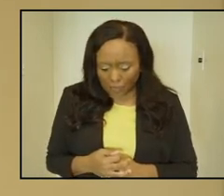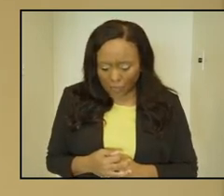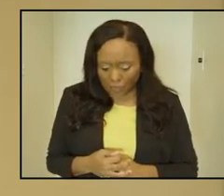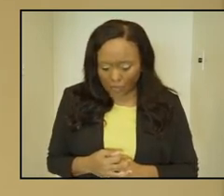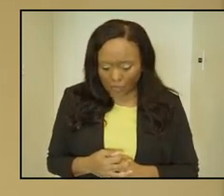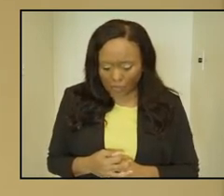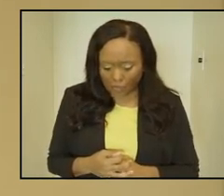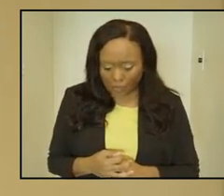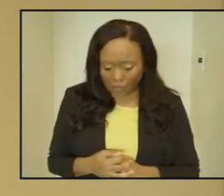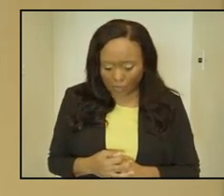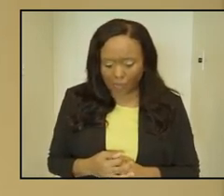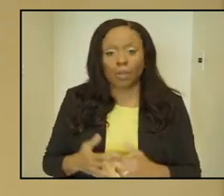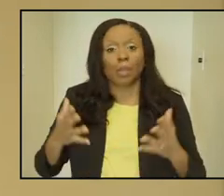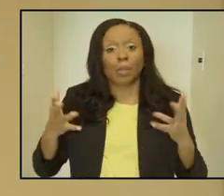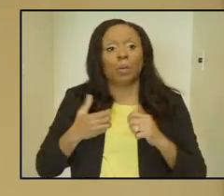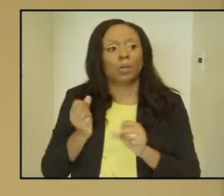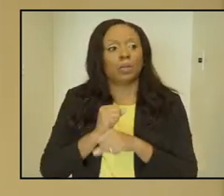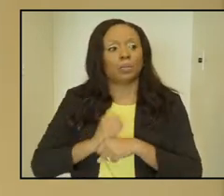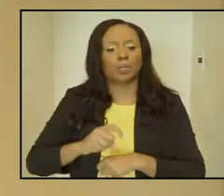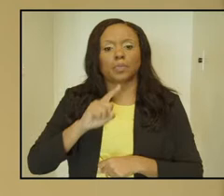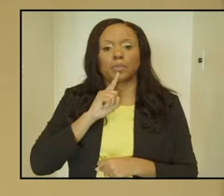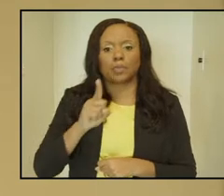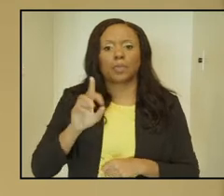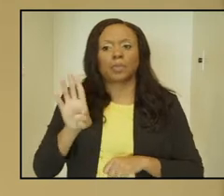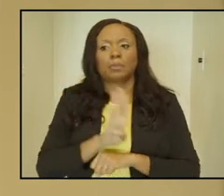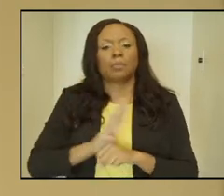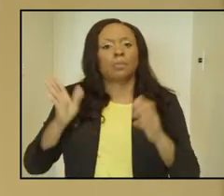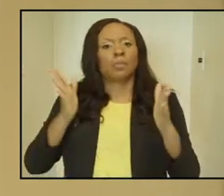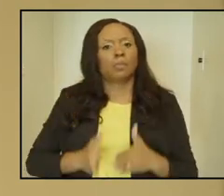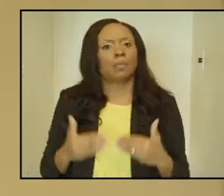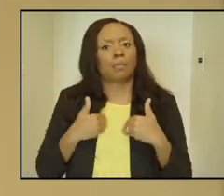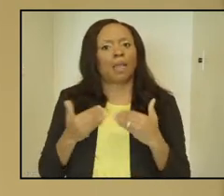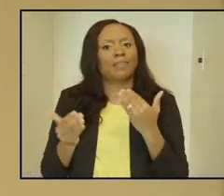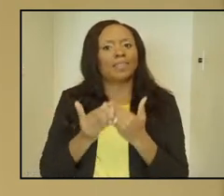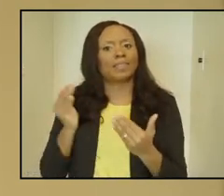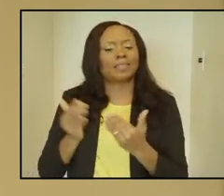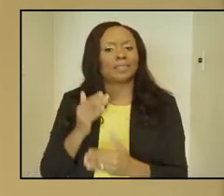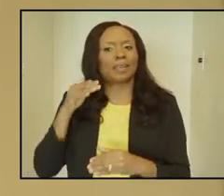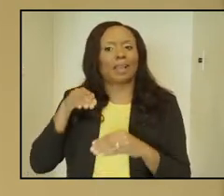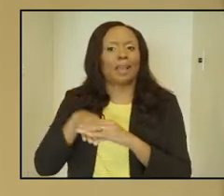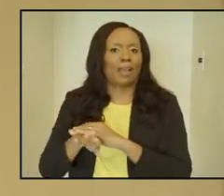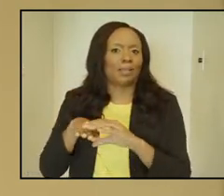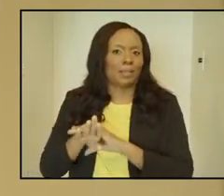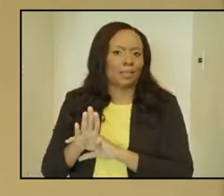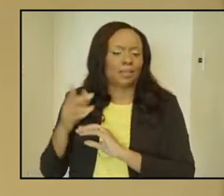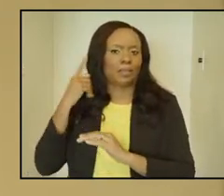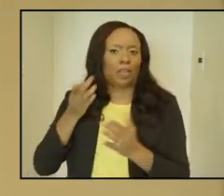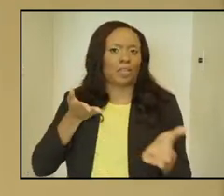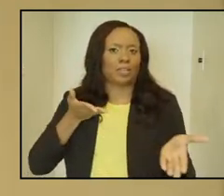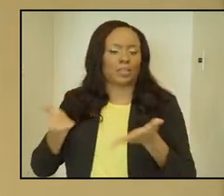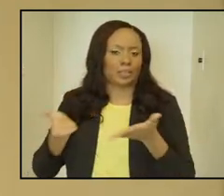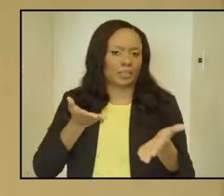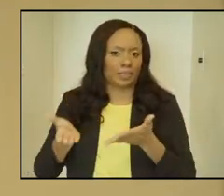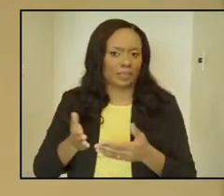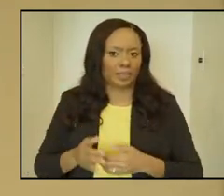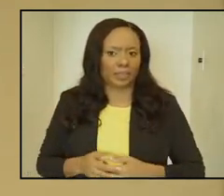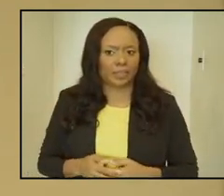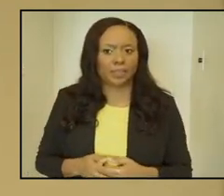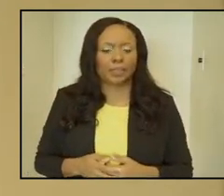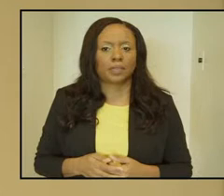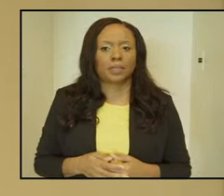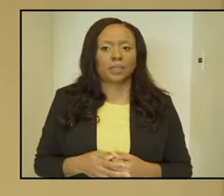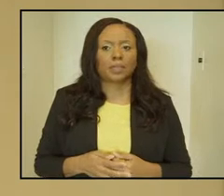general public of Barbados, have easy access to the services they require. To this end, not only are